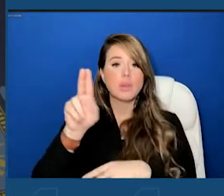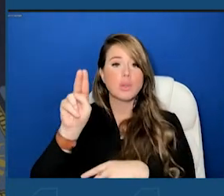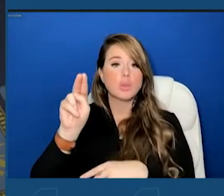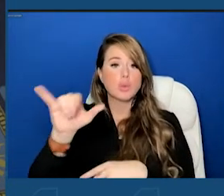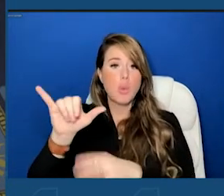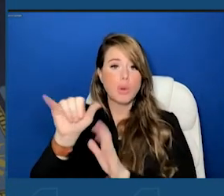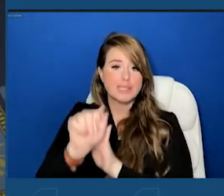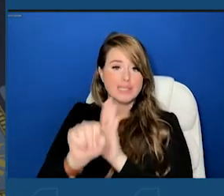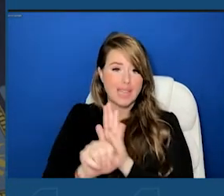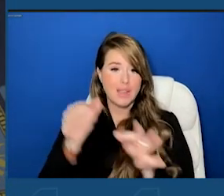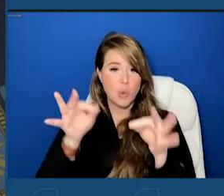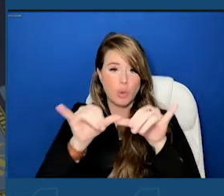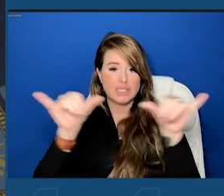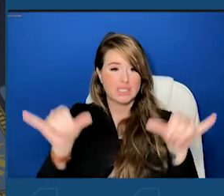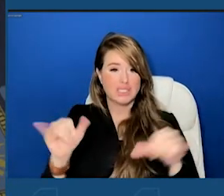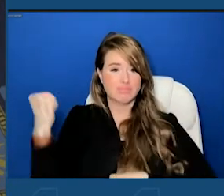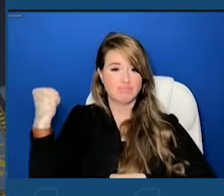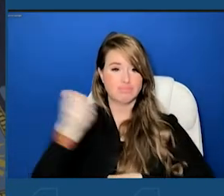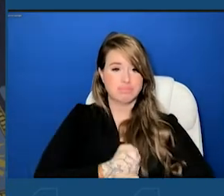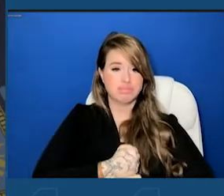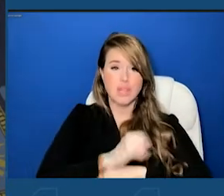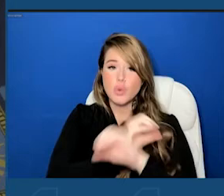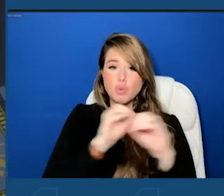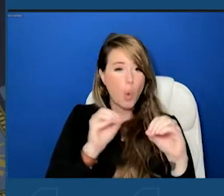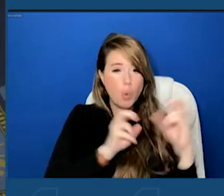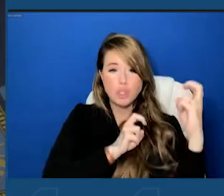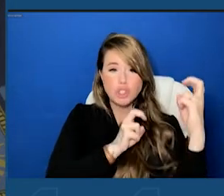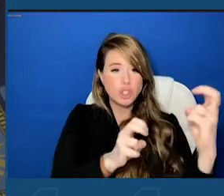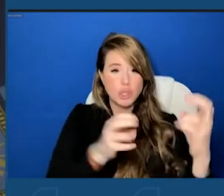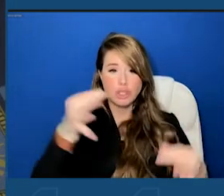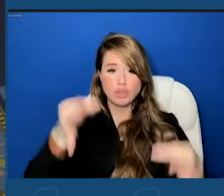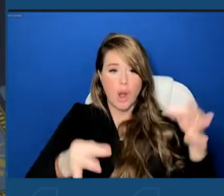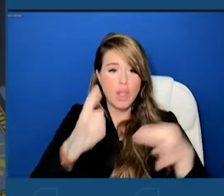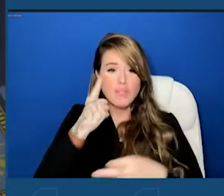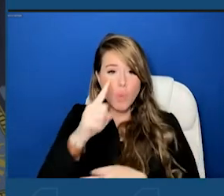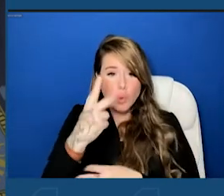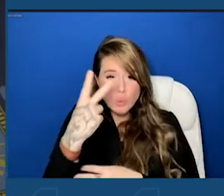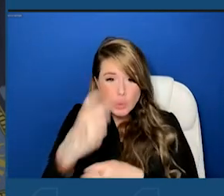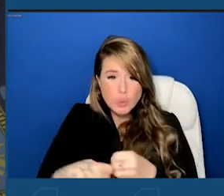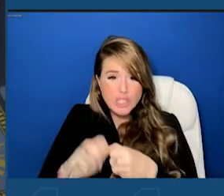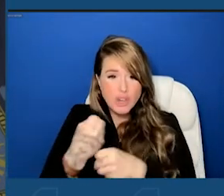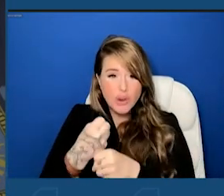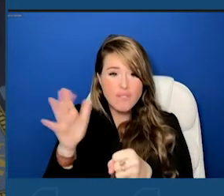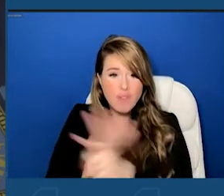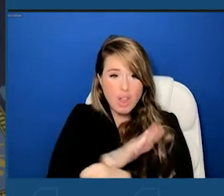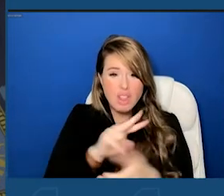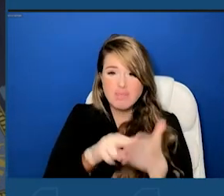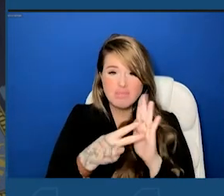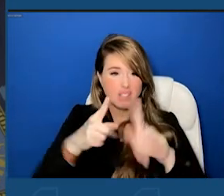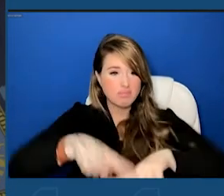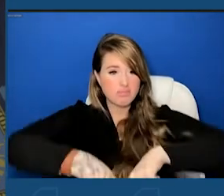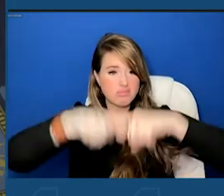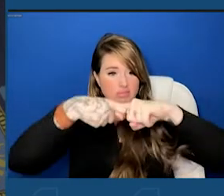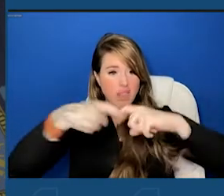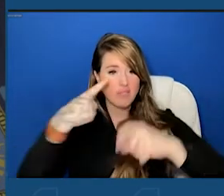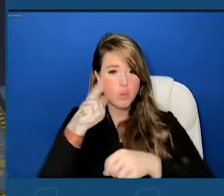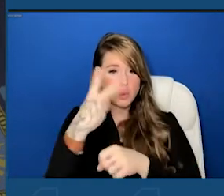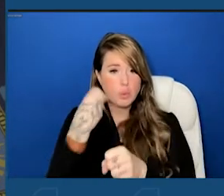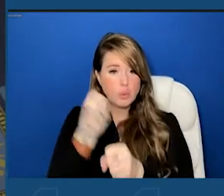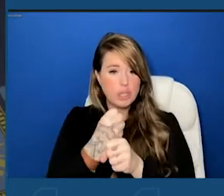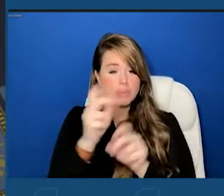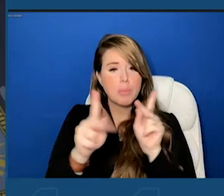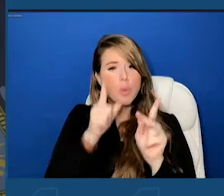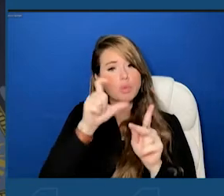down. There were no jury trials for 2 solid years. That meant that people who should had their day in